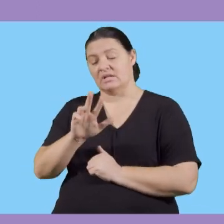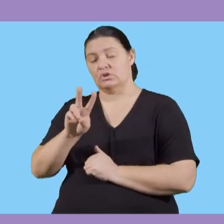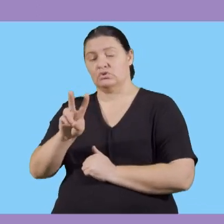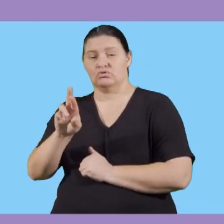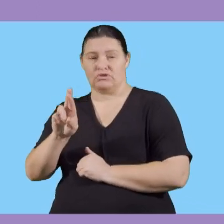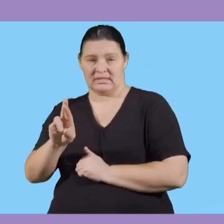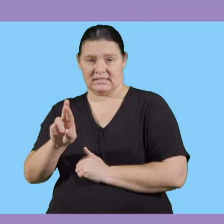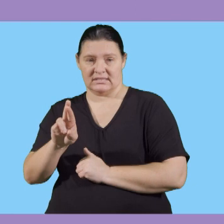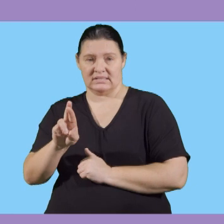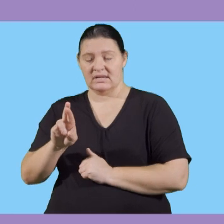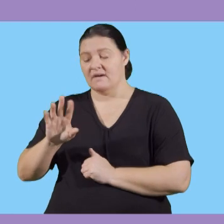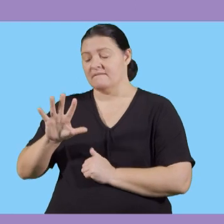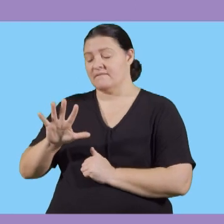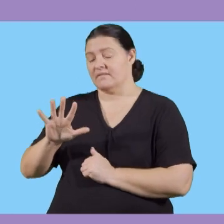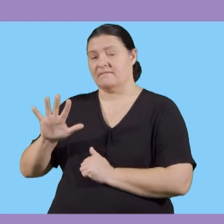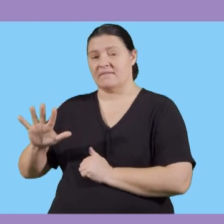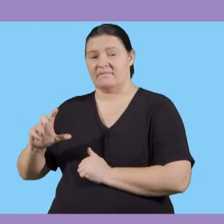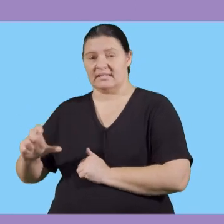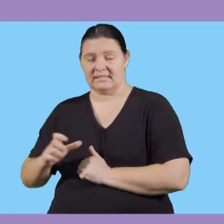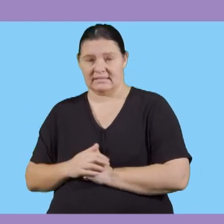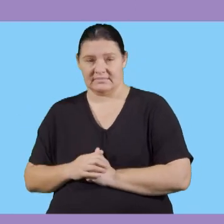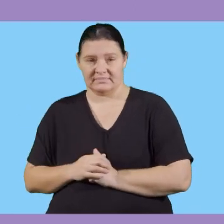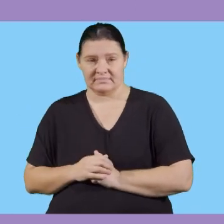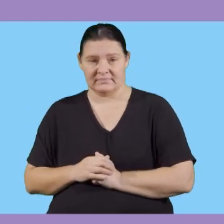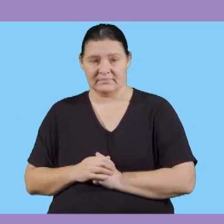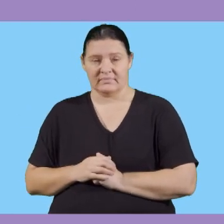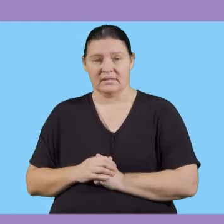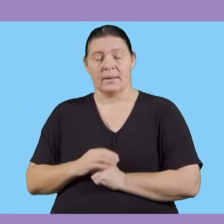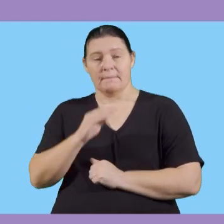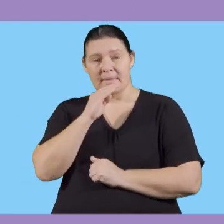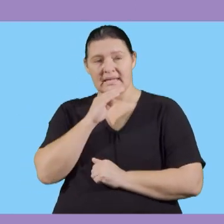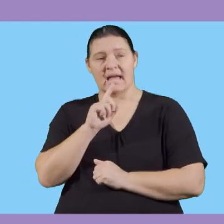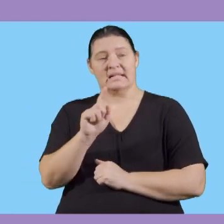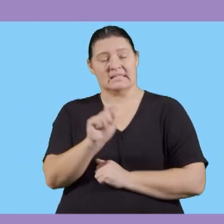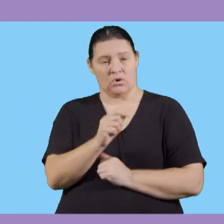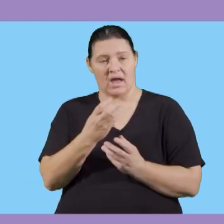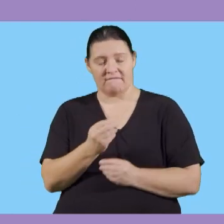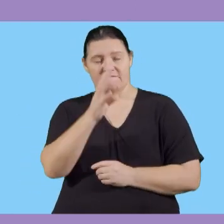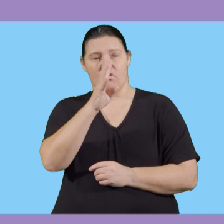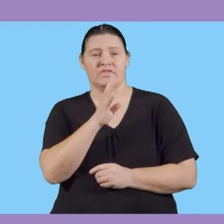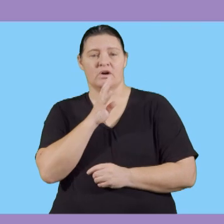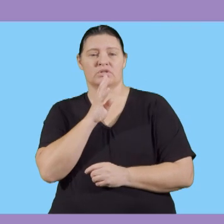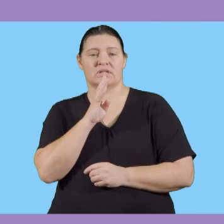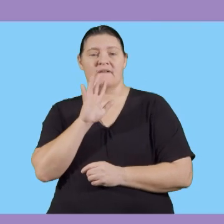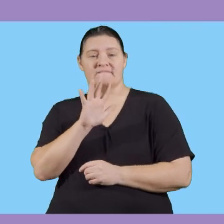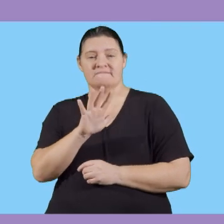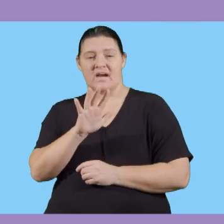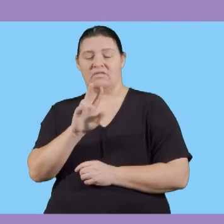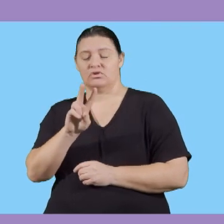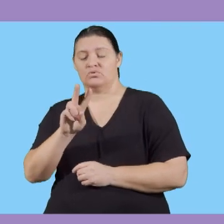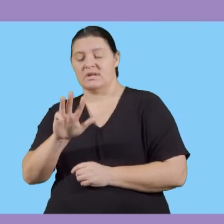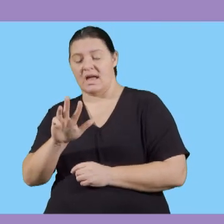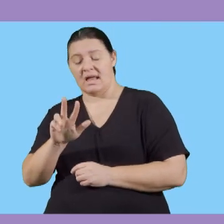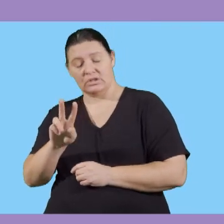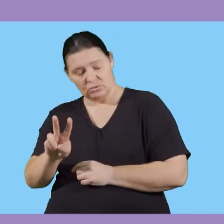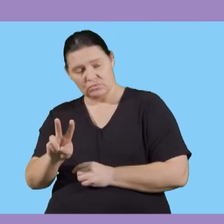4,592 rands and 55 cents. So this means that Tshego will actually have 4,592